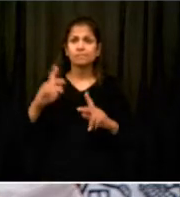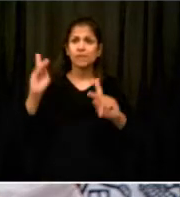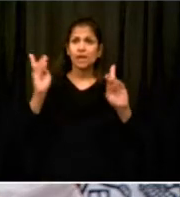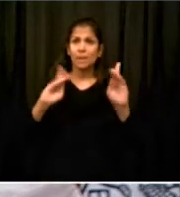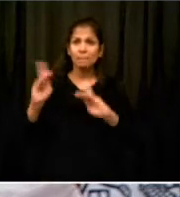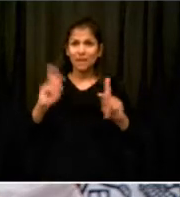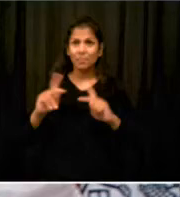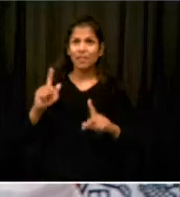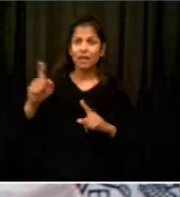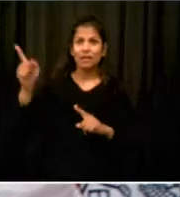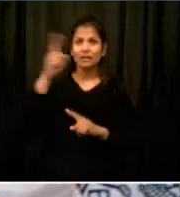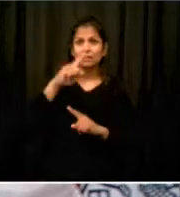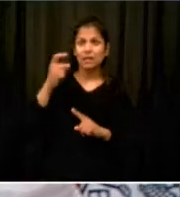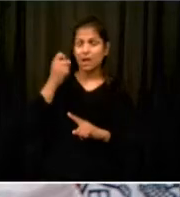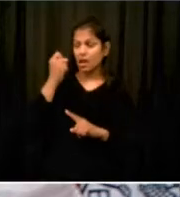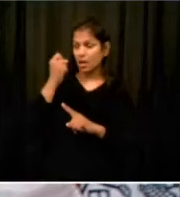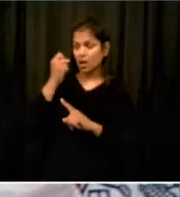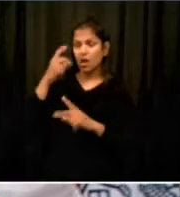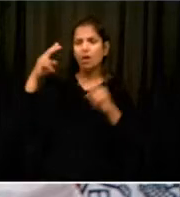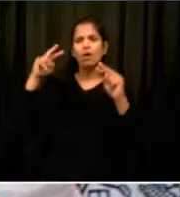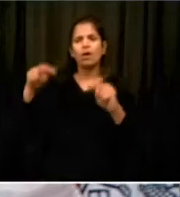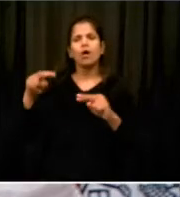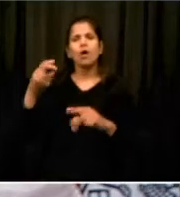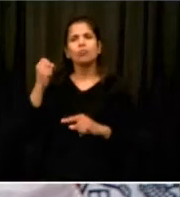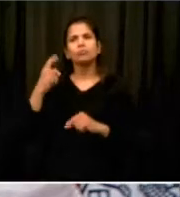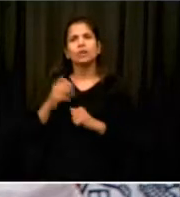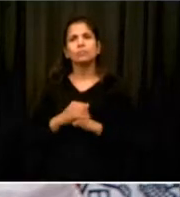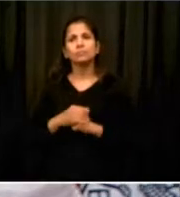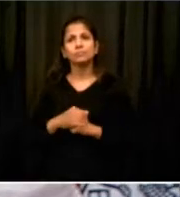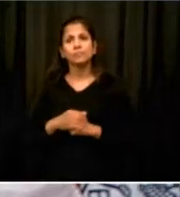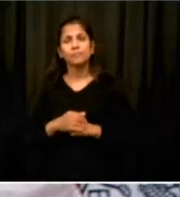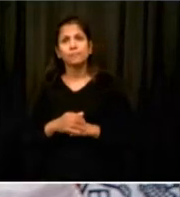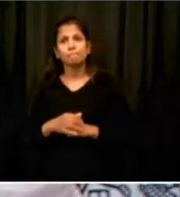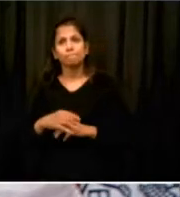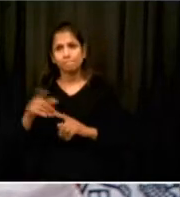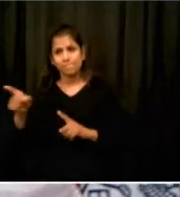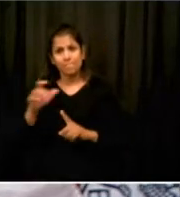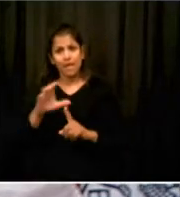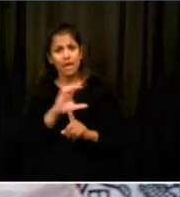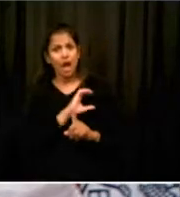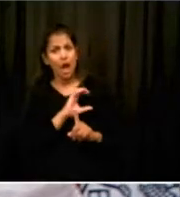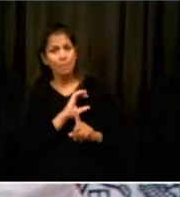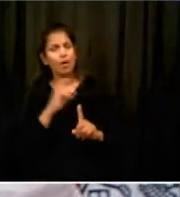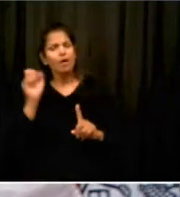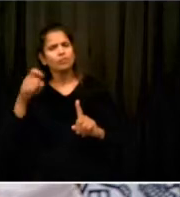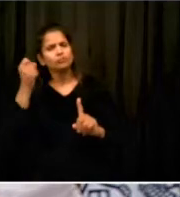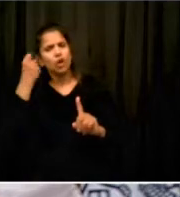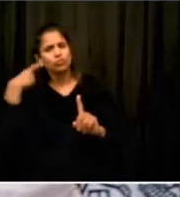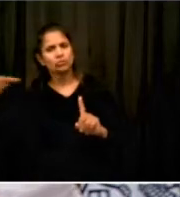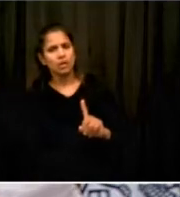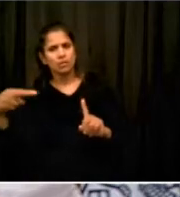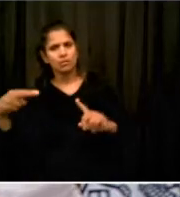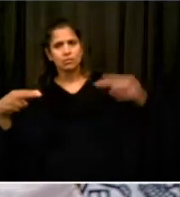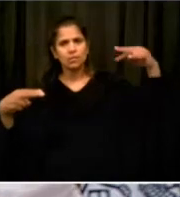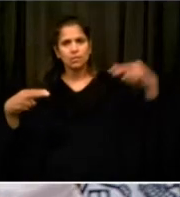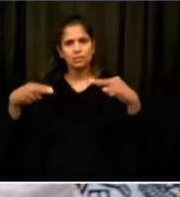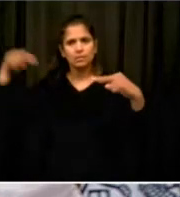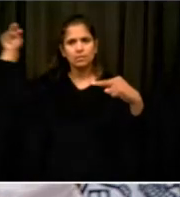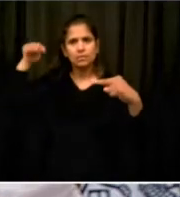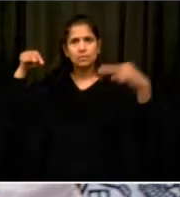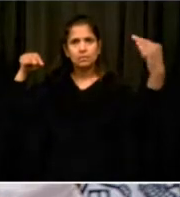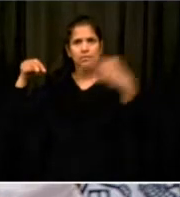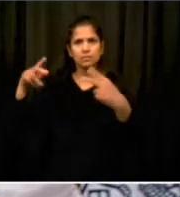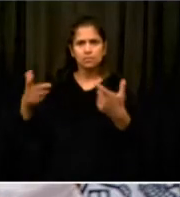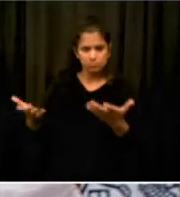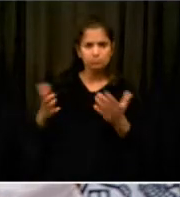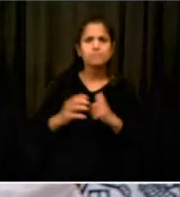how to deal with things in this moment of history. Last two for today. Next, we have Shant from the Daily News.